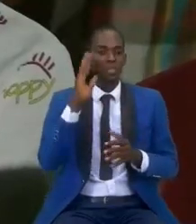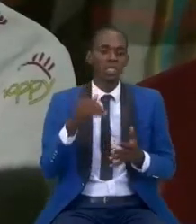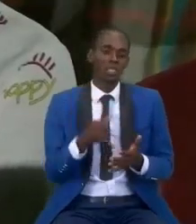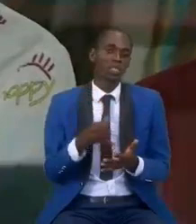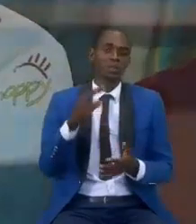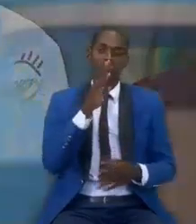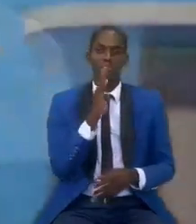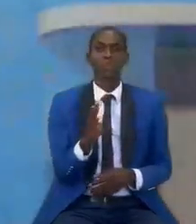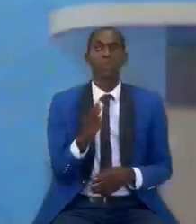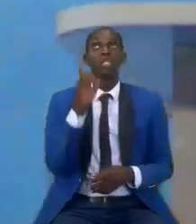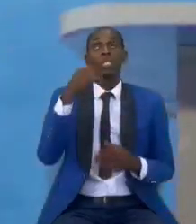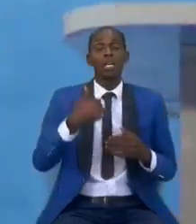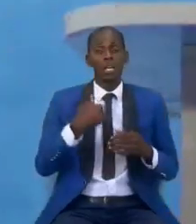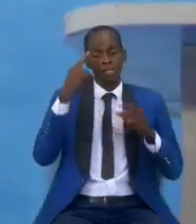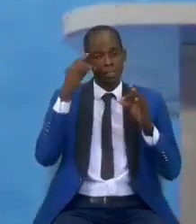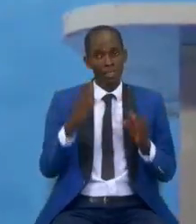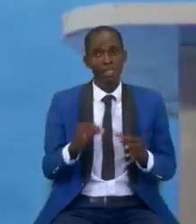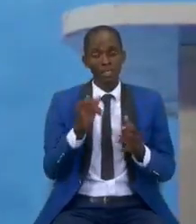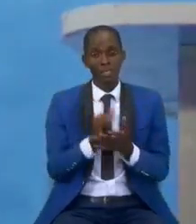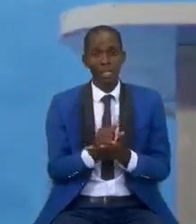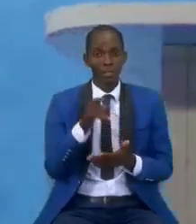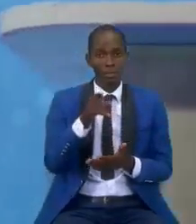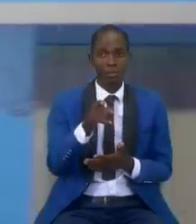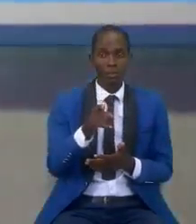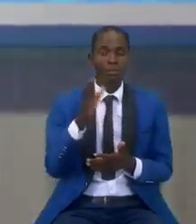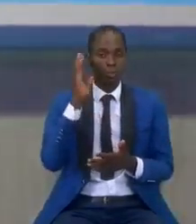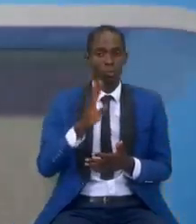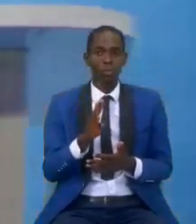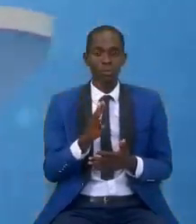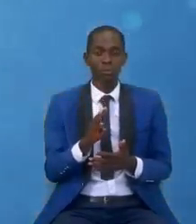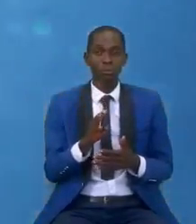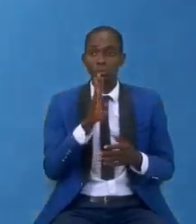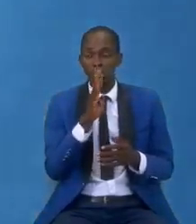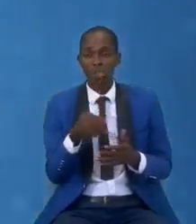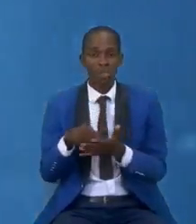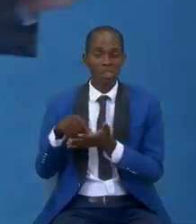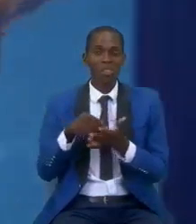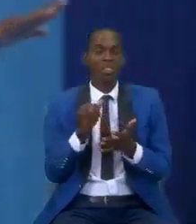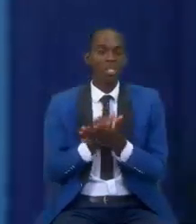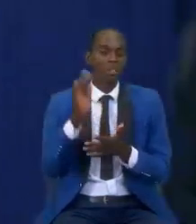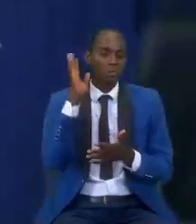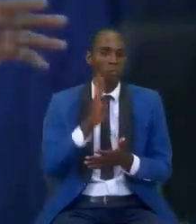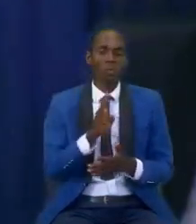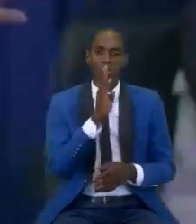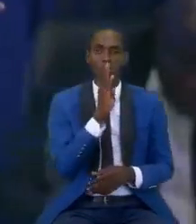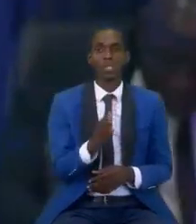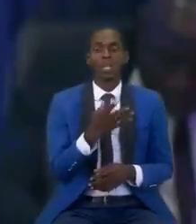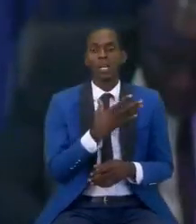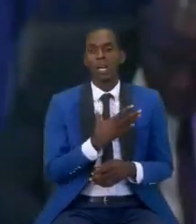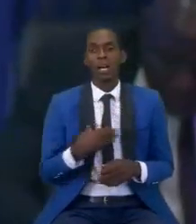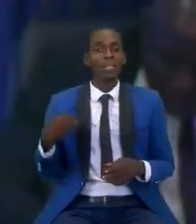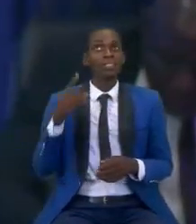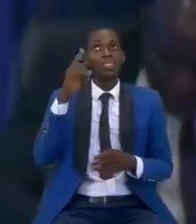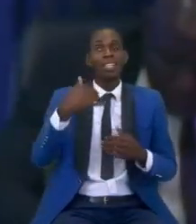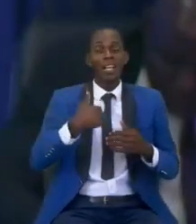purpose that you will be healed, and that will stand. He has purpose that deliverance, redemption is available for